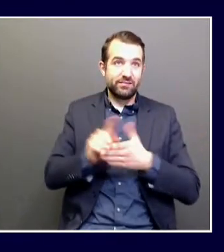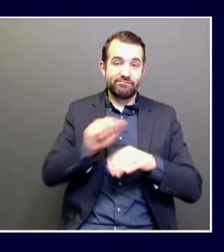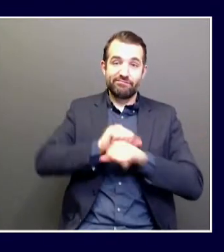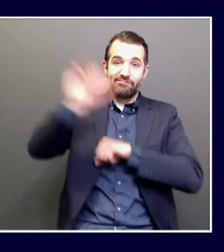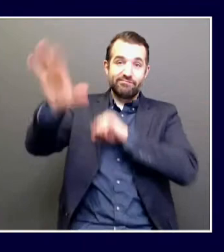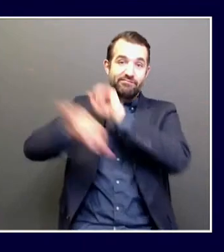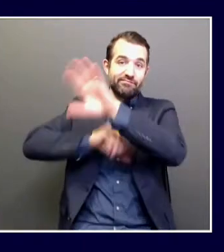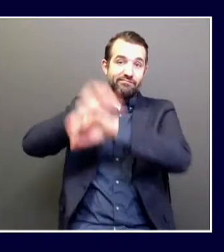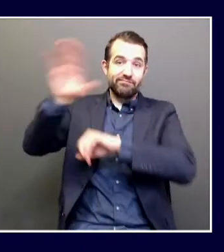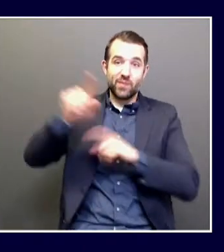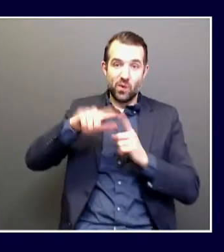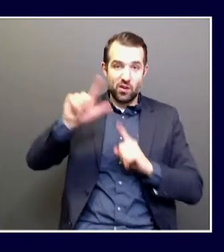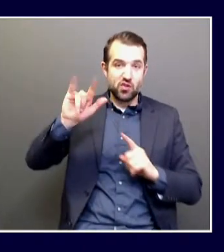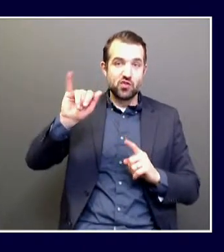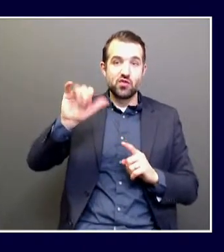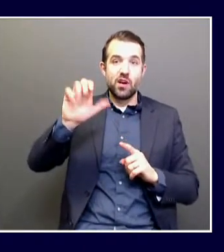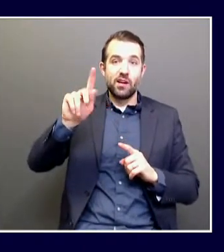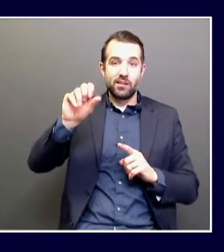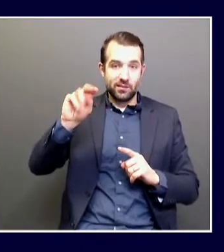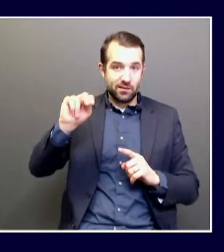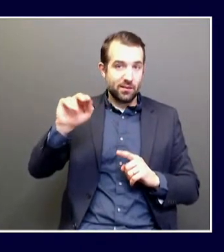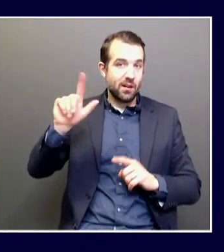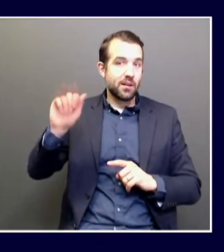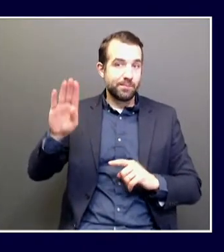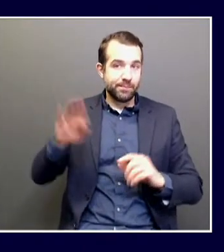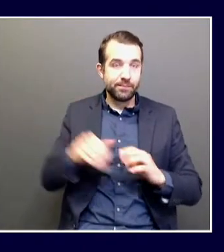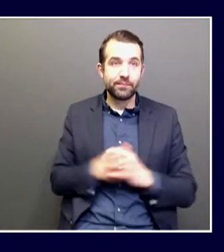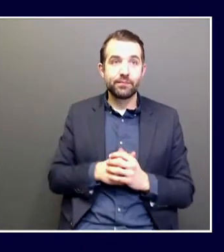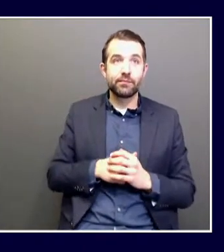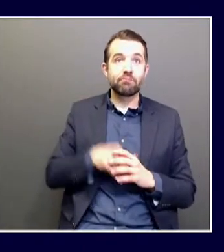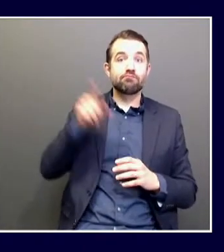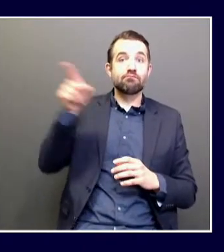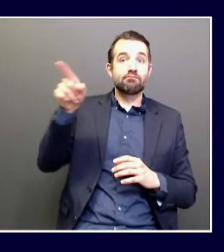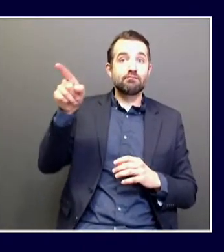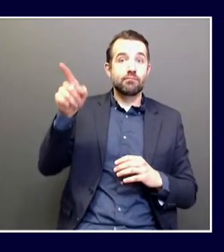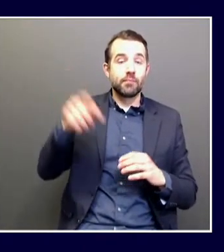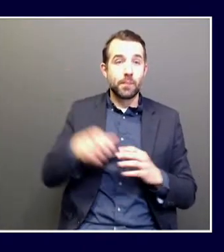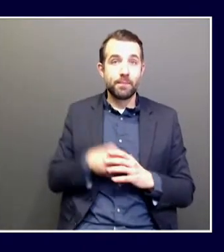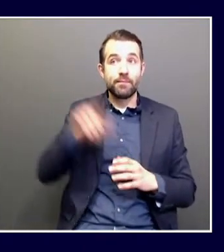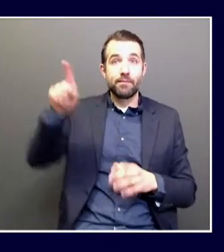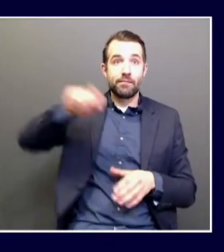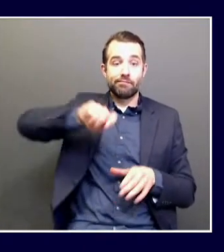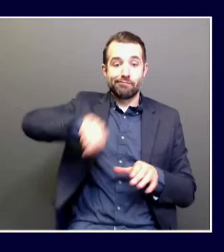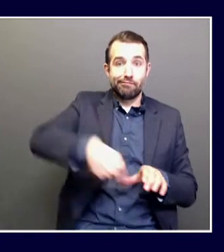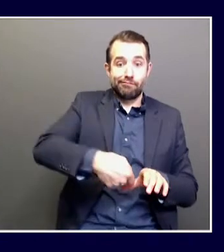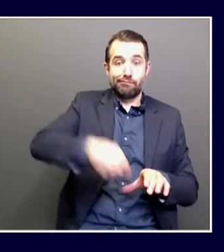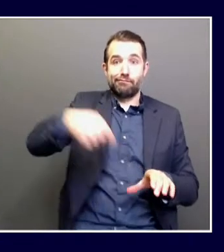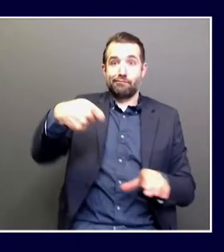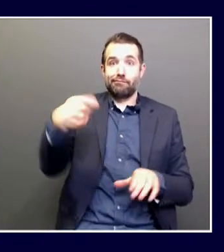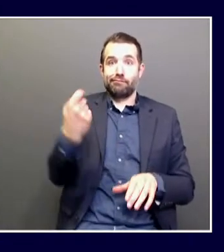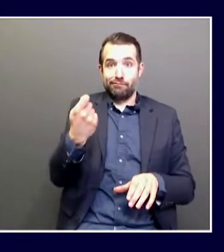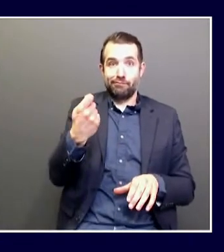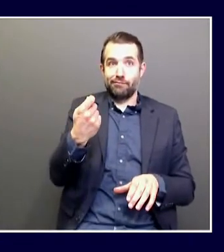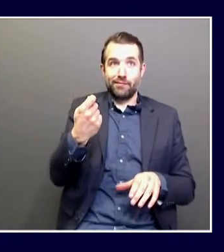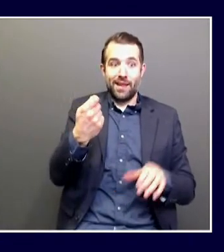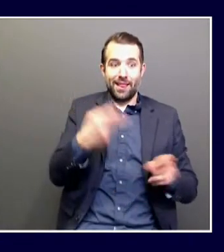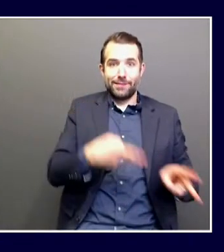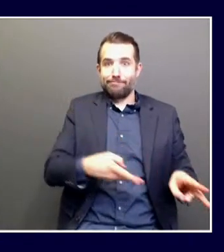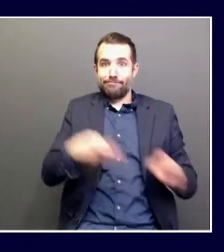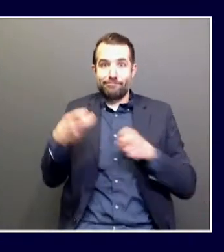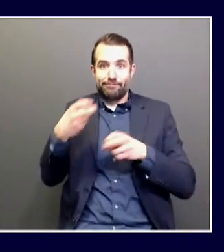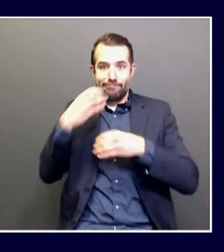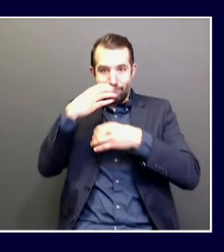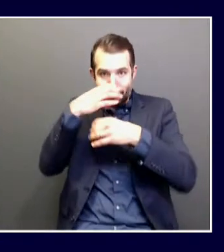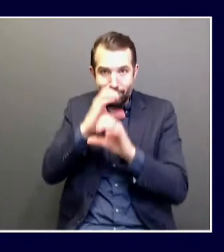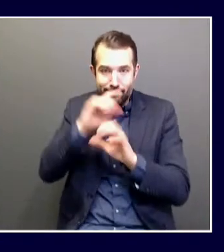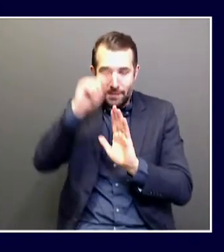for JAX to take those, to extract them, or what's called extract them, and then sequence them takes a couple of days. And then